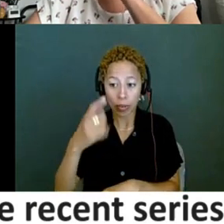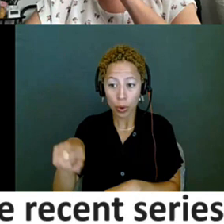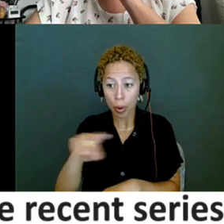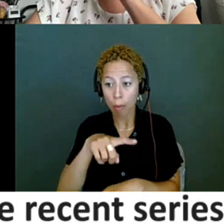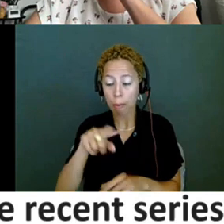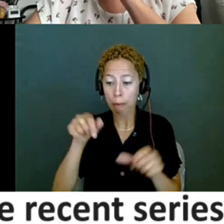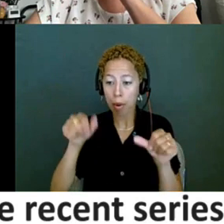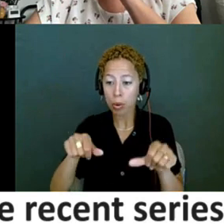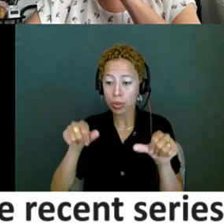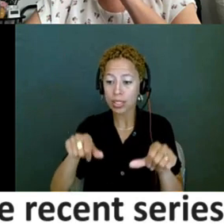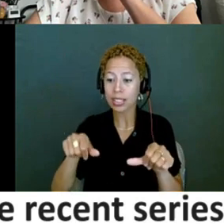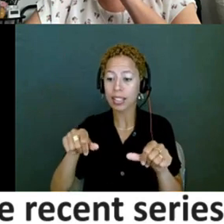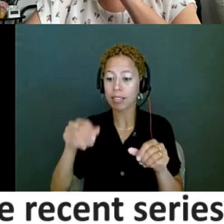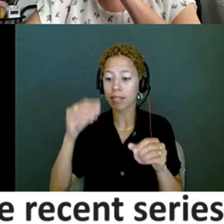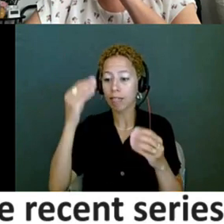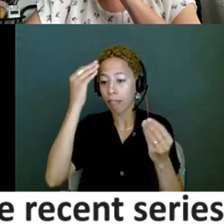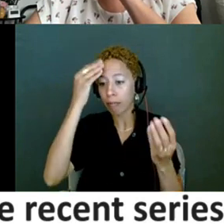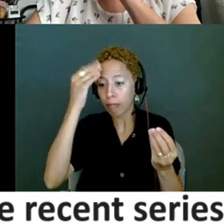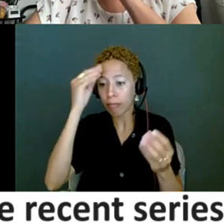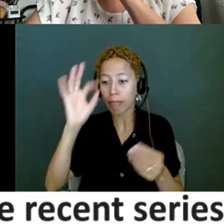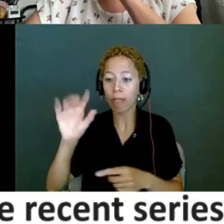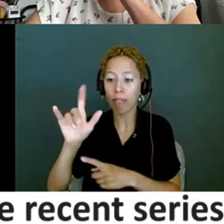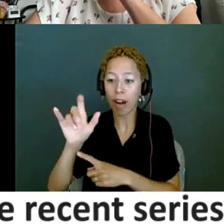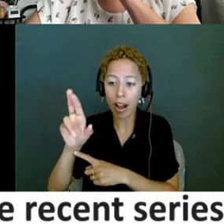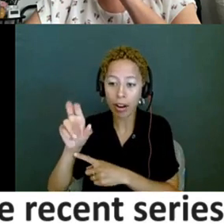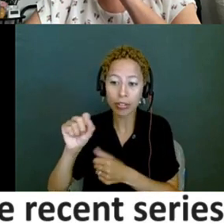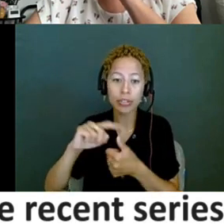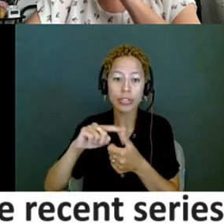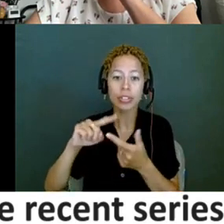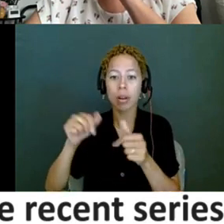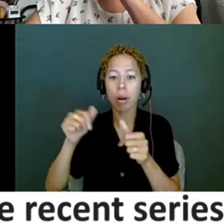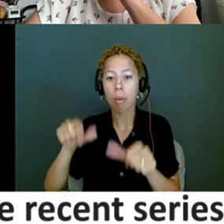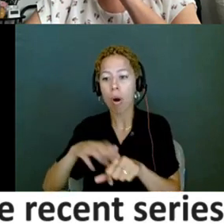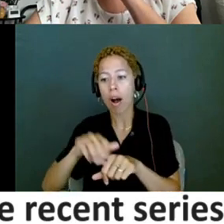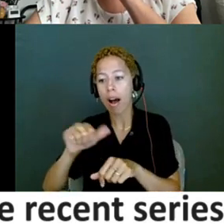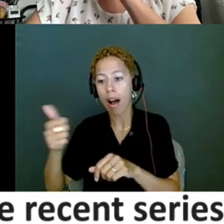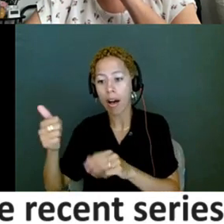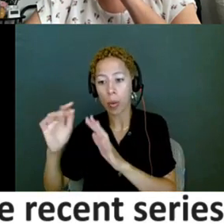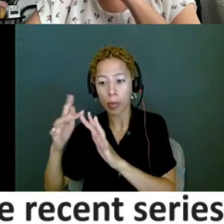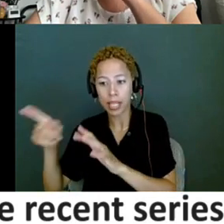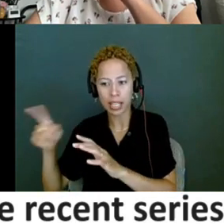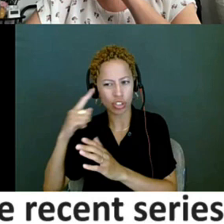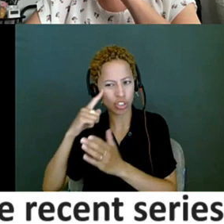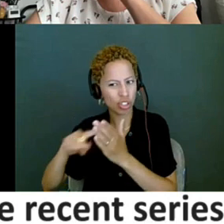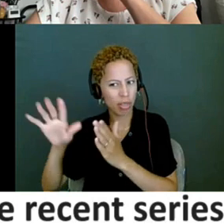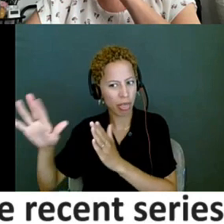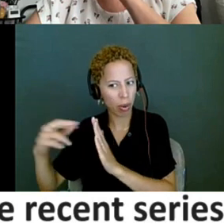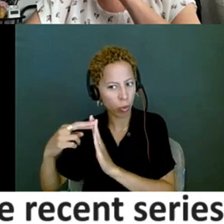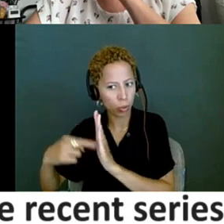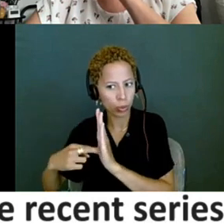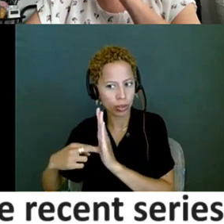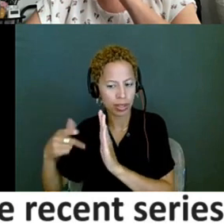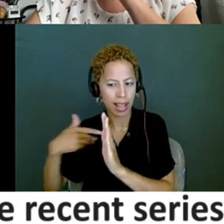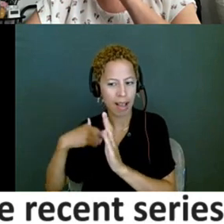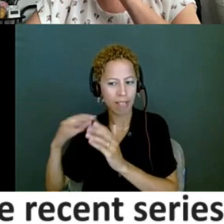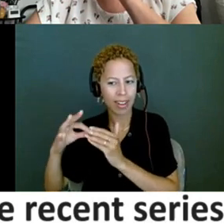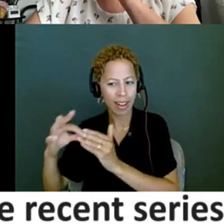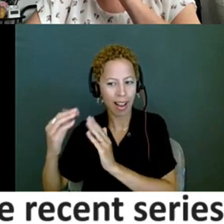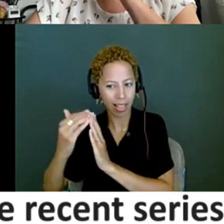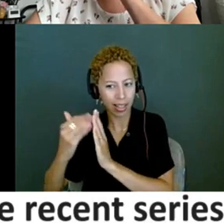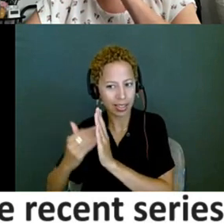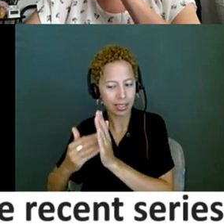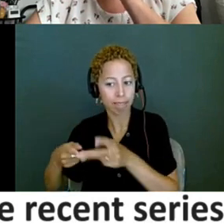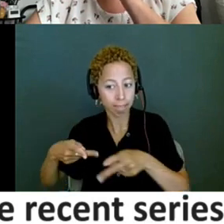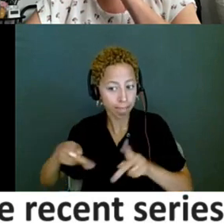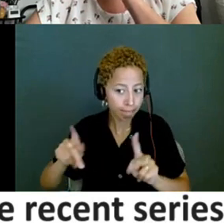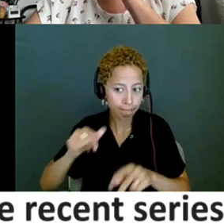flyers and posting stuff to other people's sites, make sure you check their rules. They usually have guidelines that say